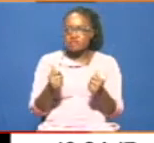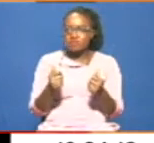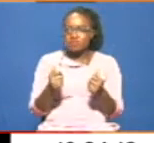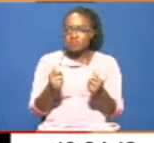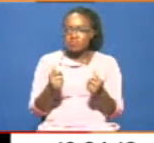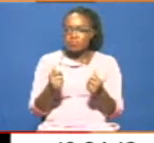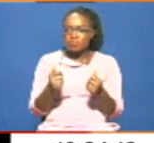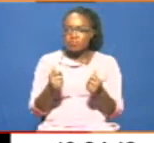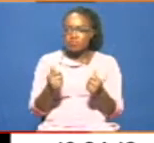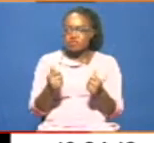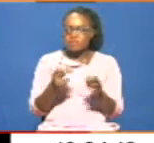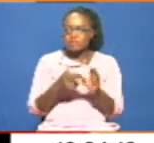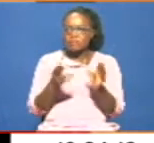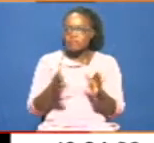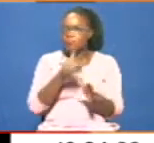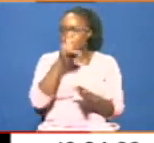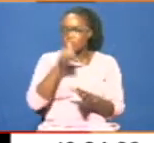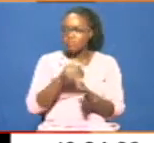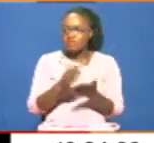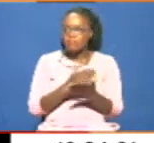the players are, or the private sector are